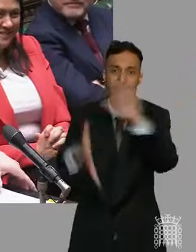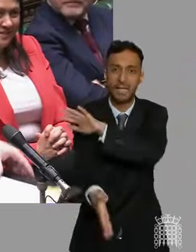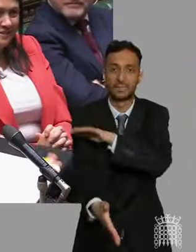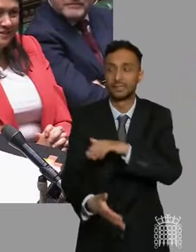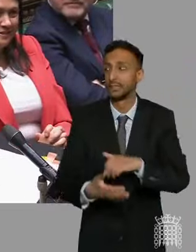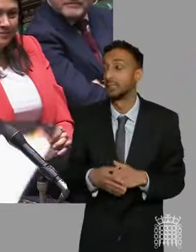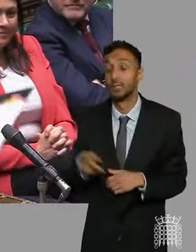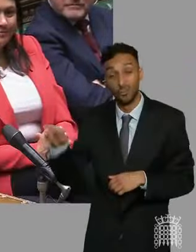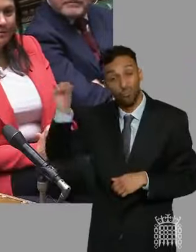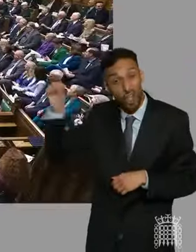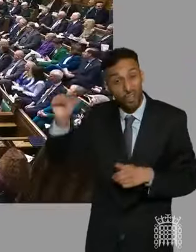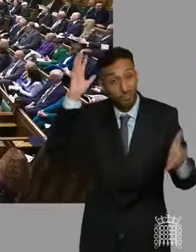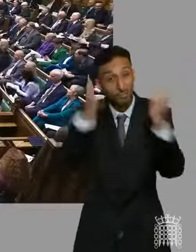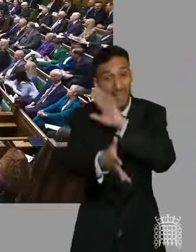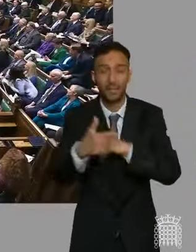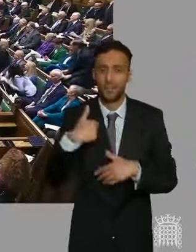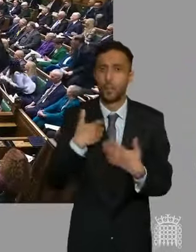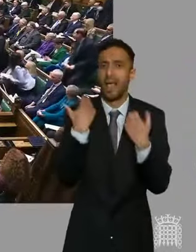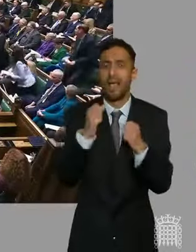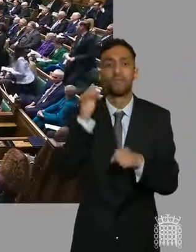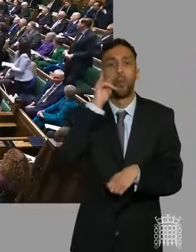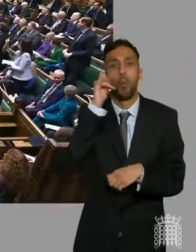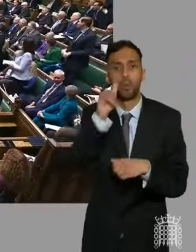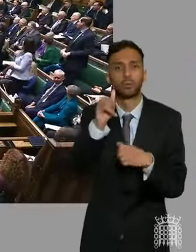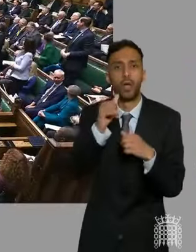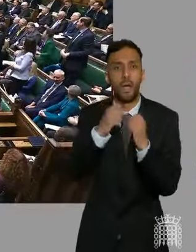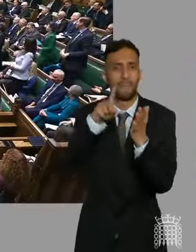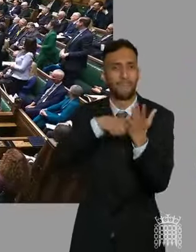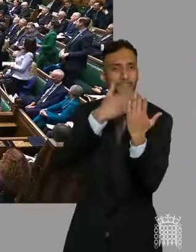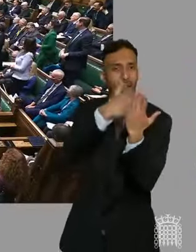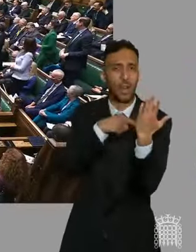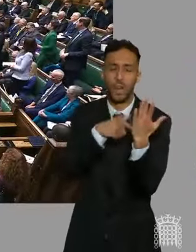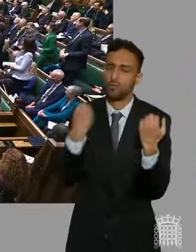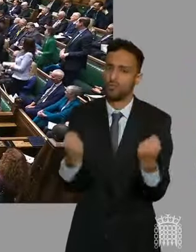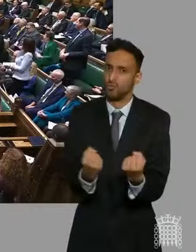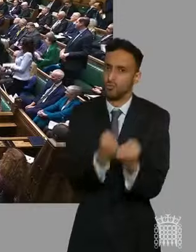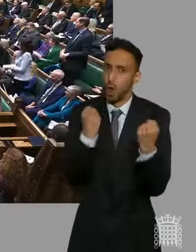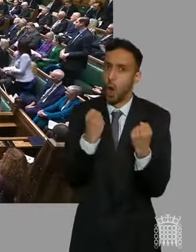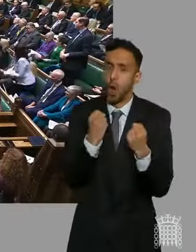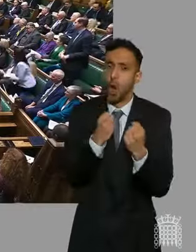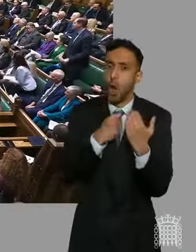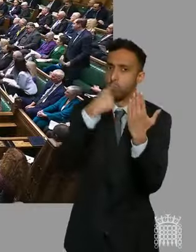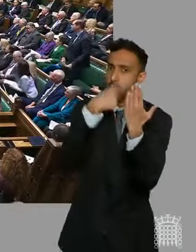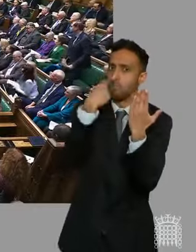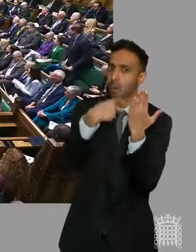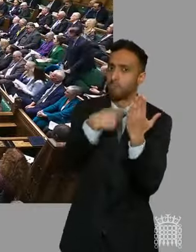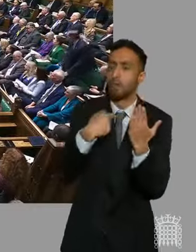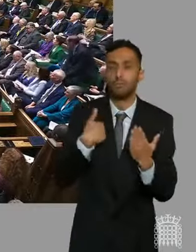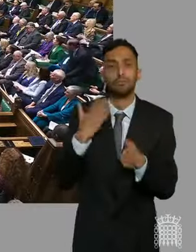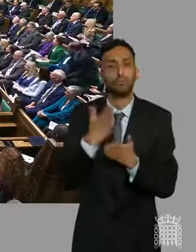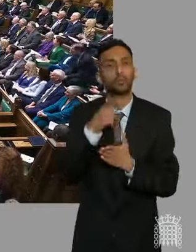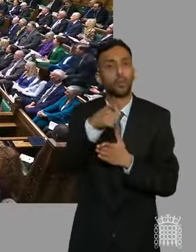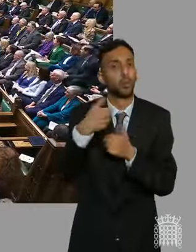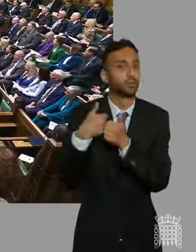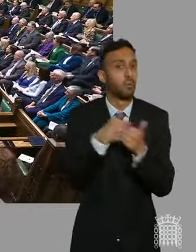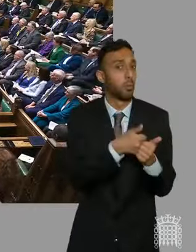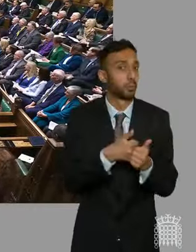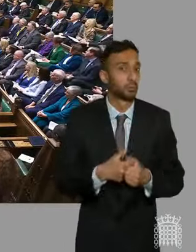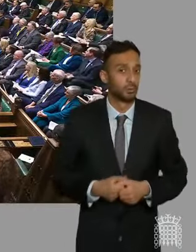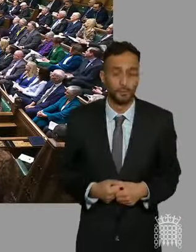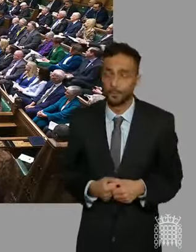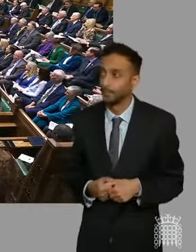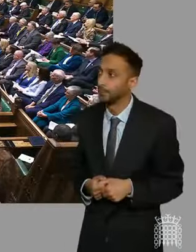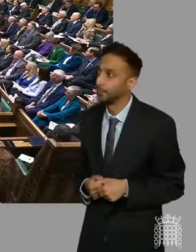and I think he supports them. Dr. Rosanna Allen. Thank you very much, Mr. Speaker. We have heard extraordinary